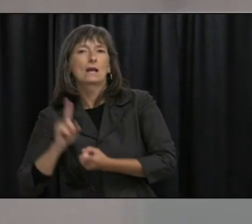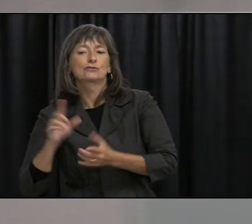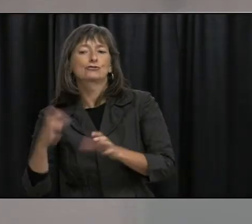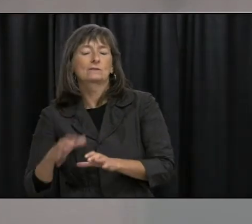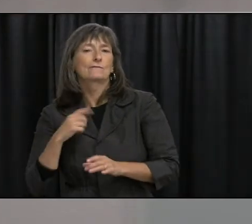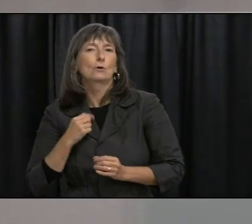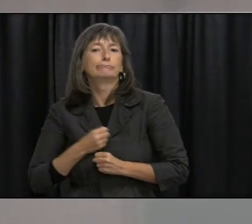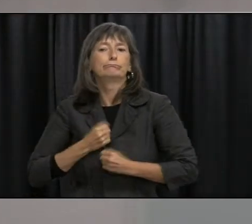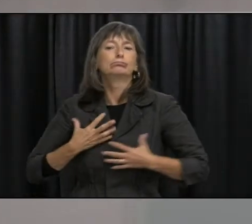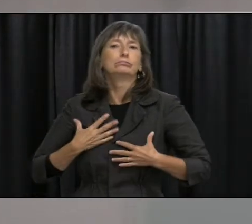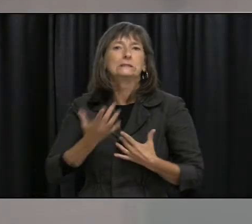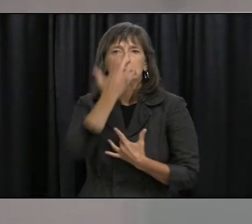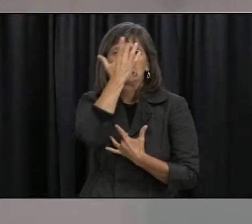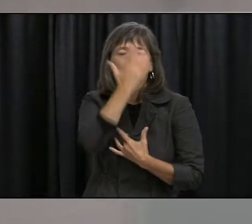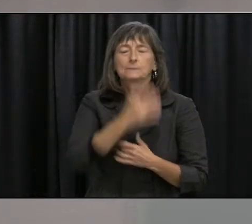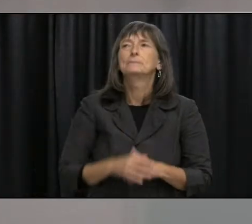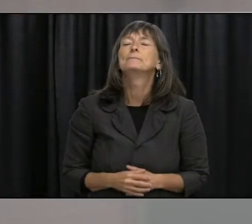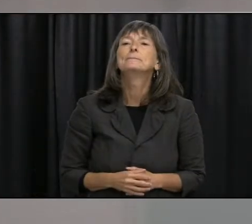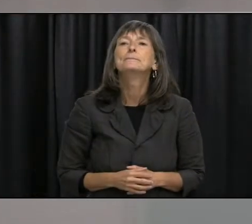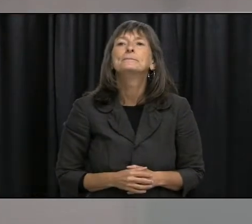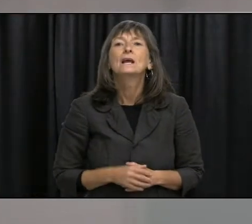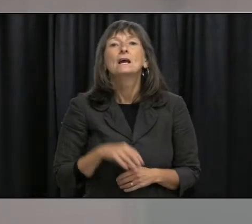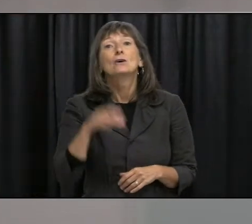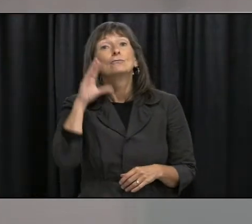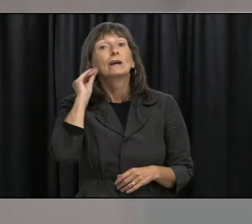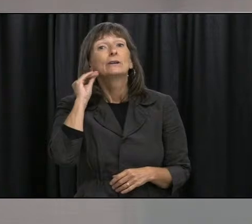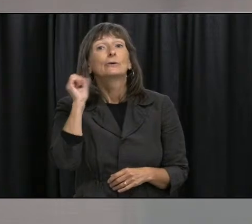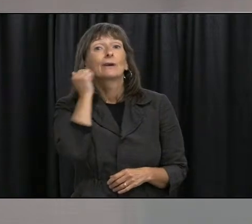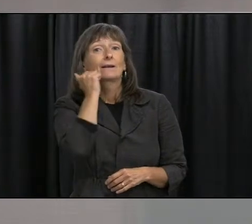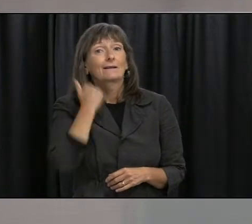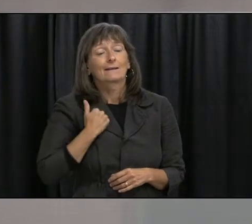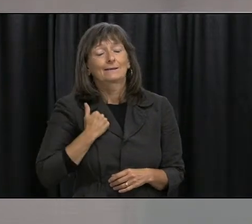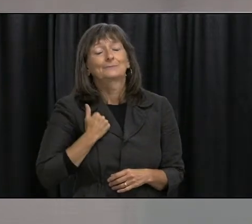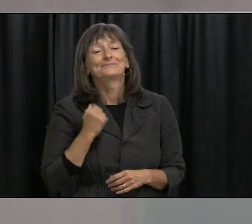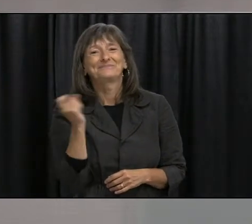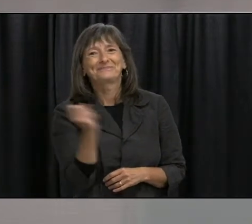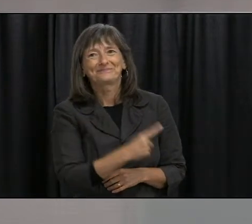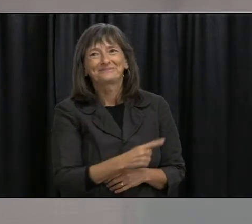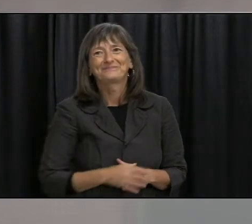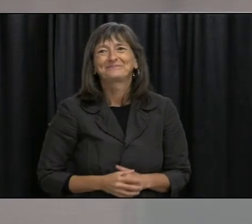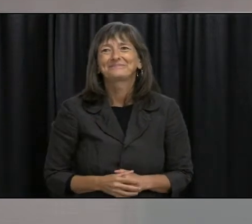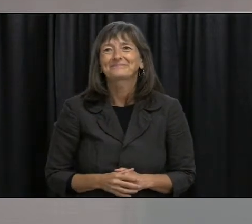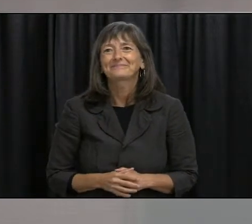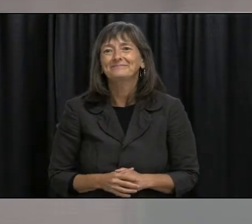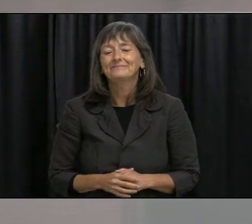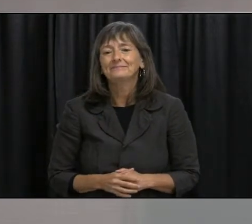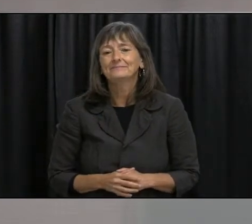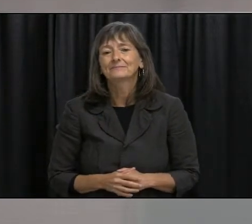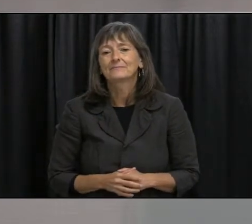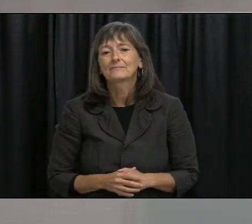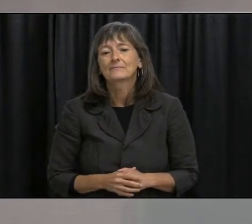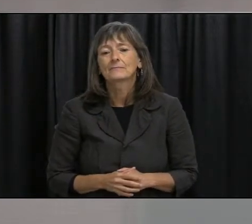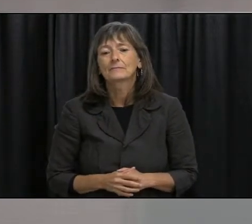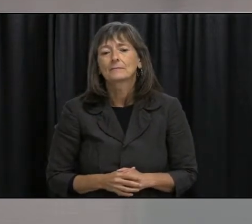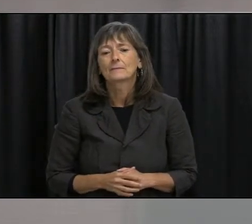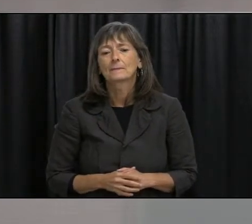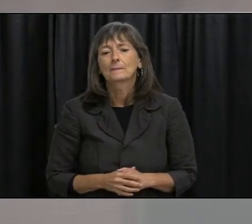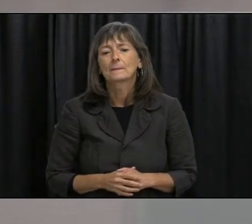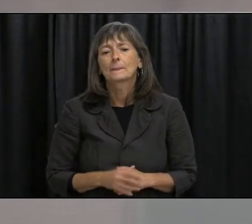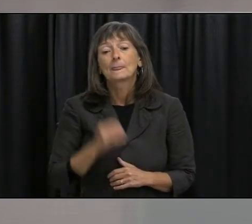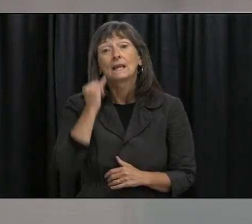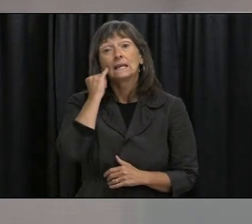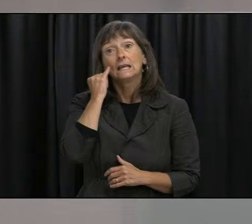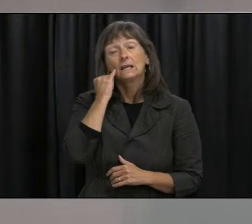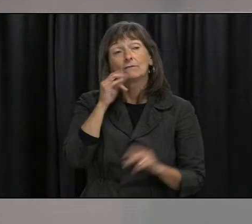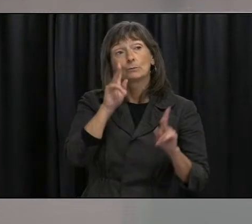are from Patrick Butler of Radio Canada. Please go ahead. Hi, Dr. Fitzgerald. I just have a clarification. Let's say a